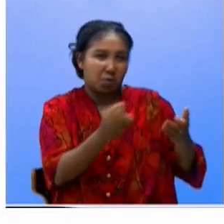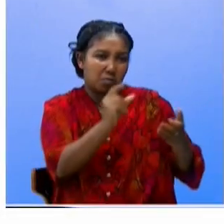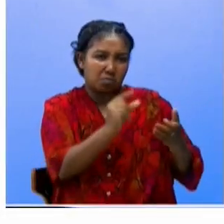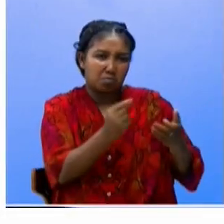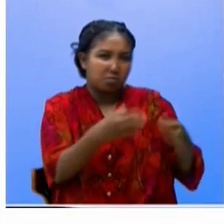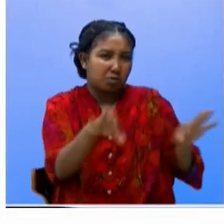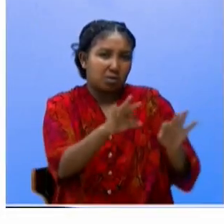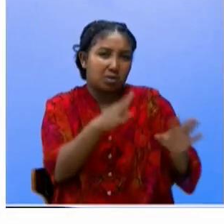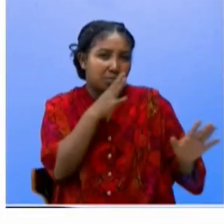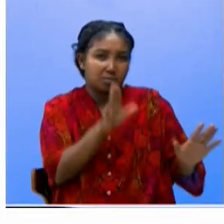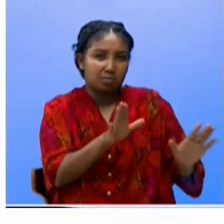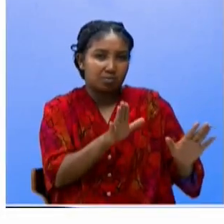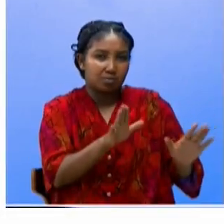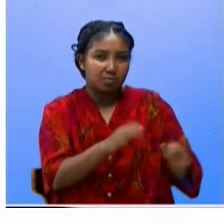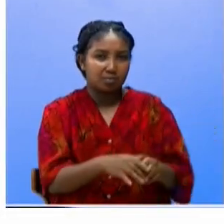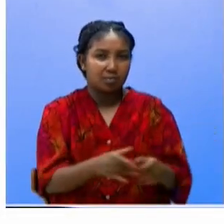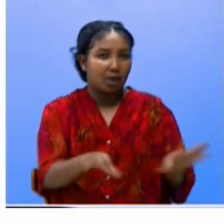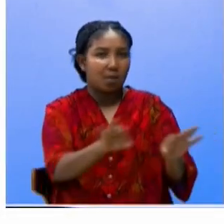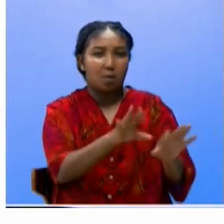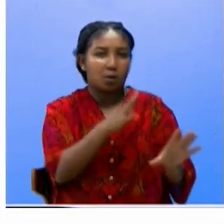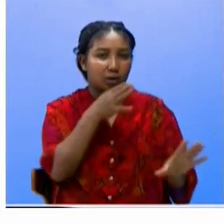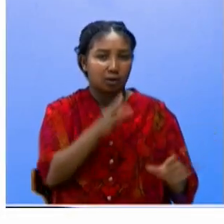important.